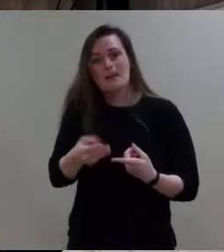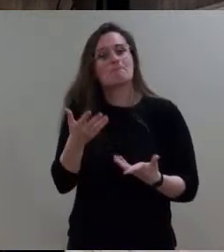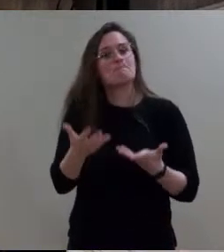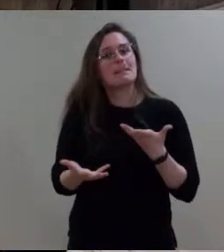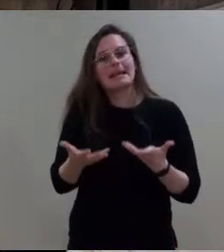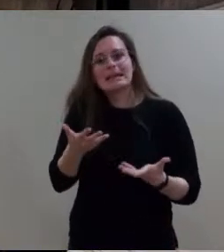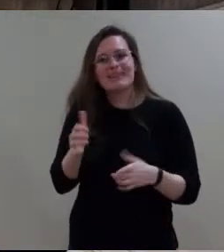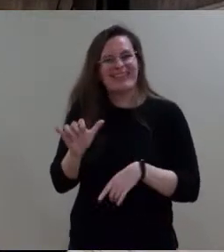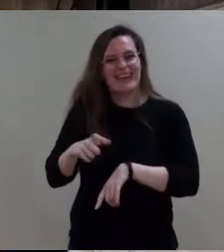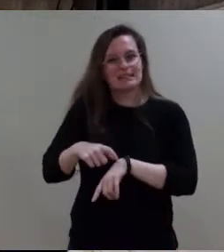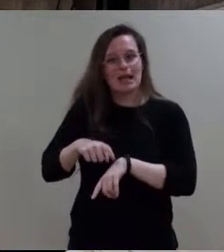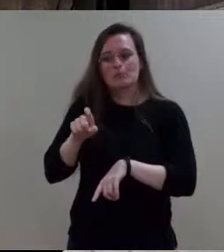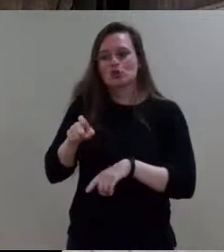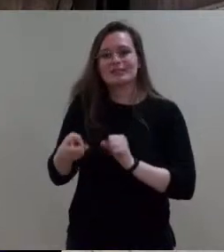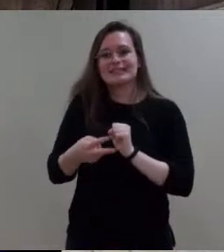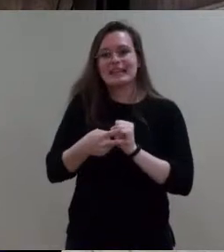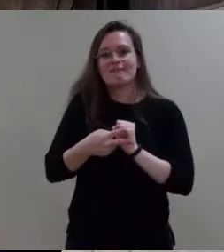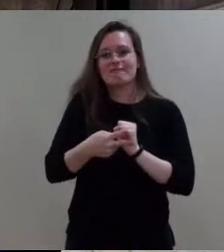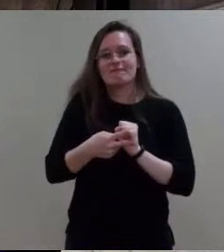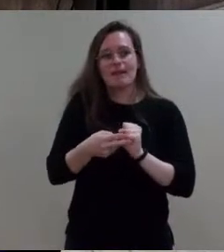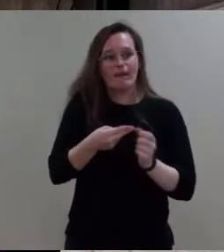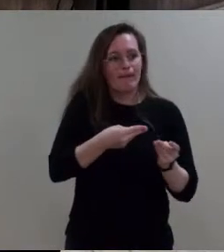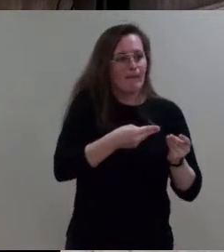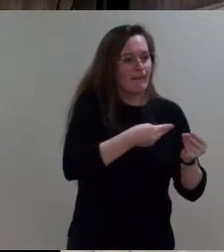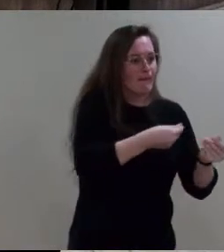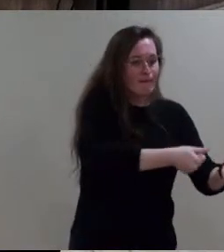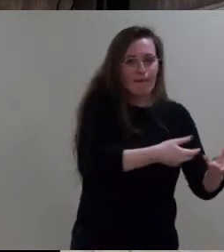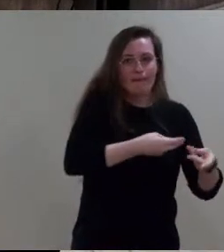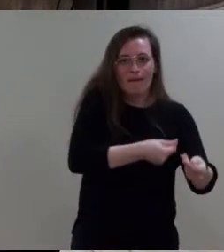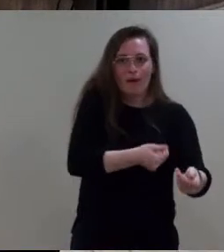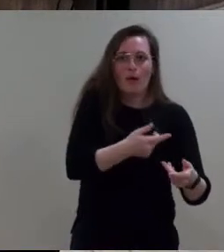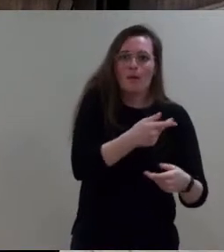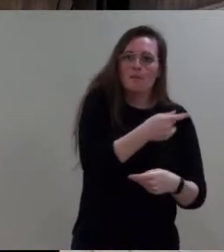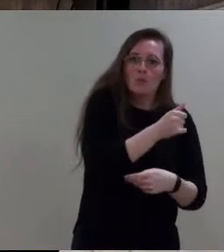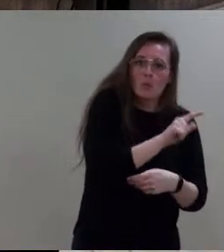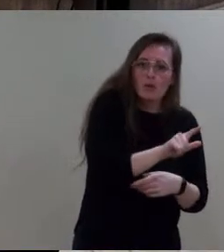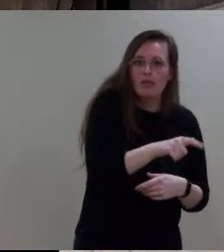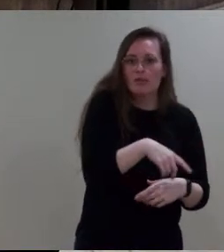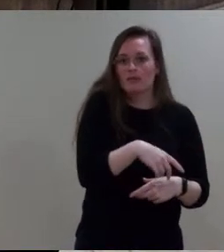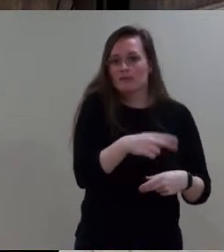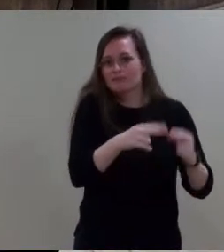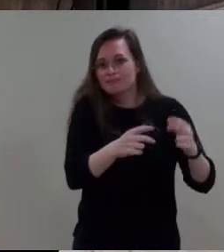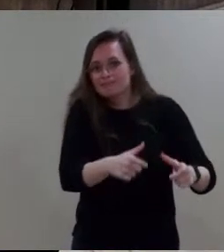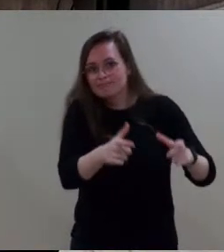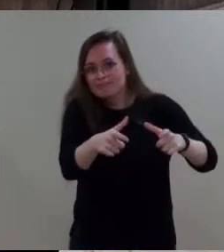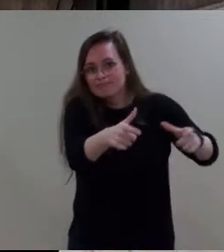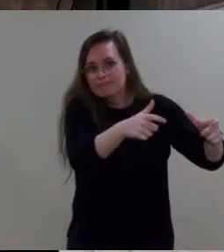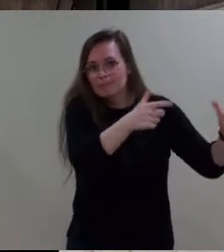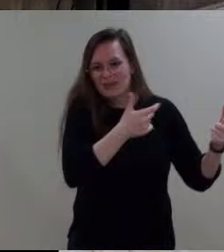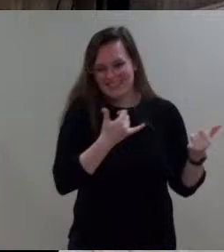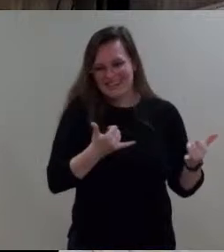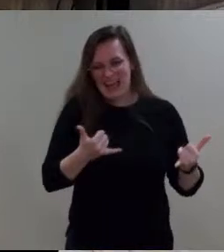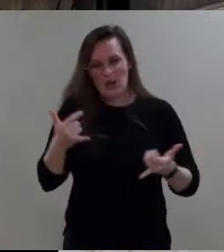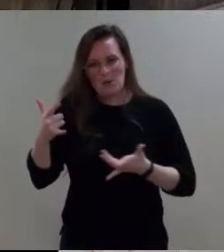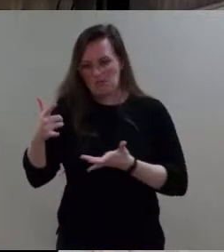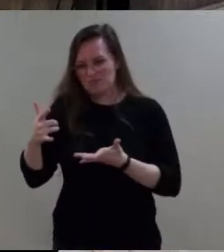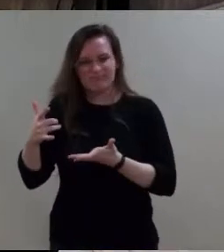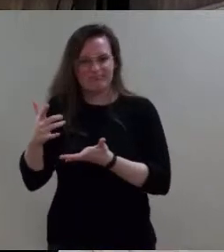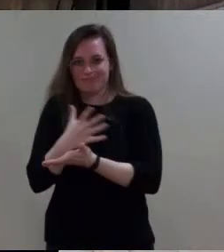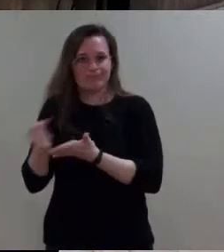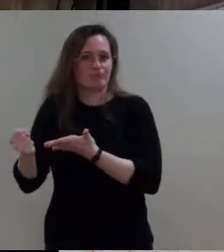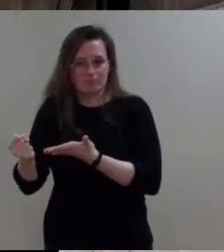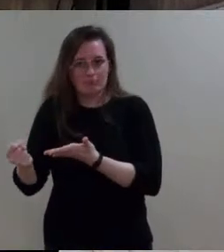rink. I don't know. Obviously, we've exhausted that now, and somehow. So my concern is now we're going to